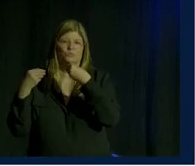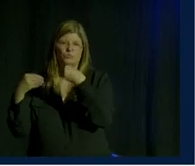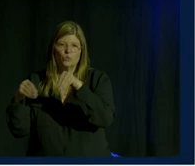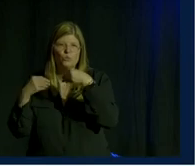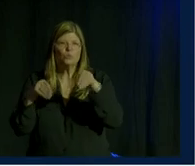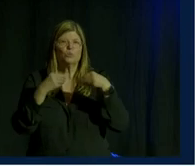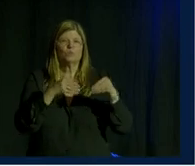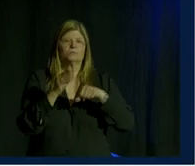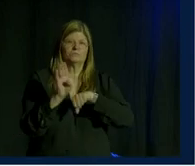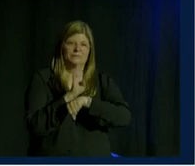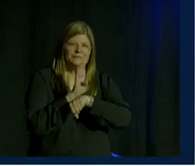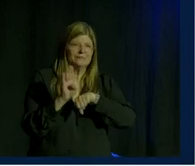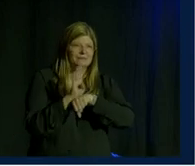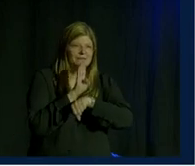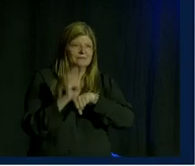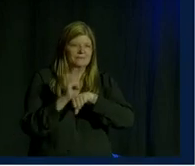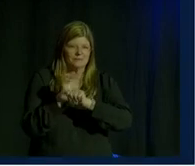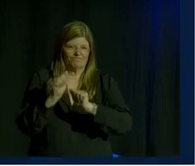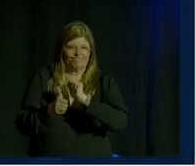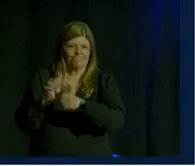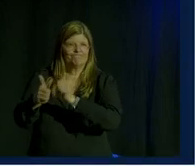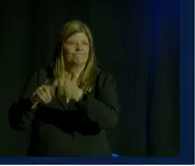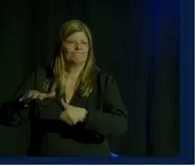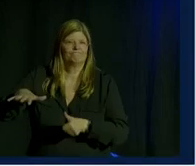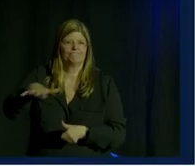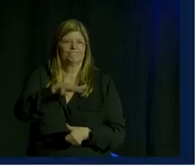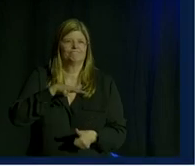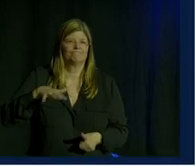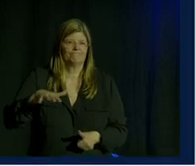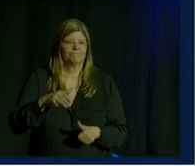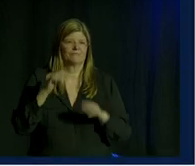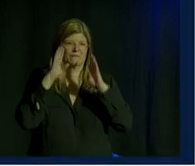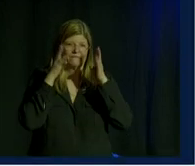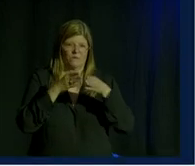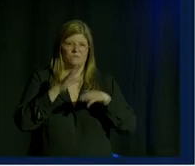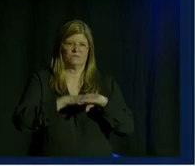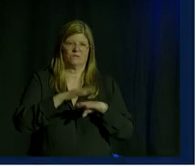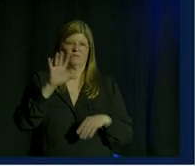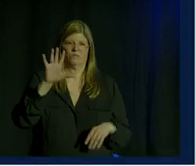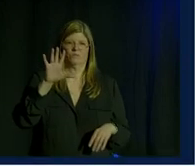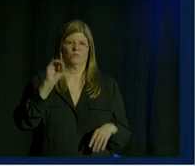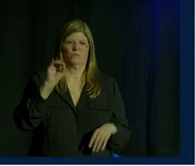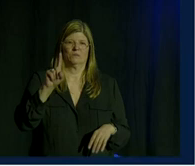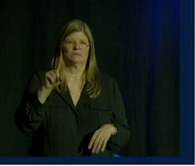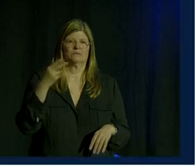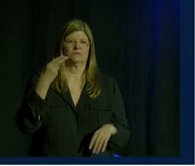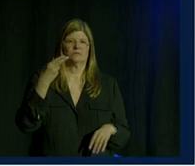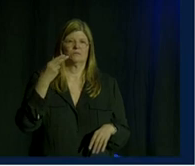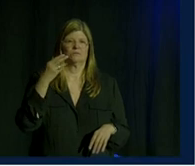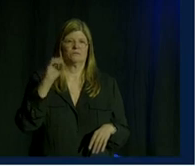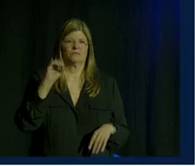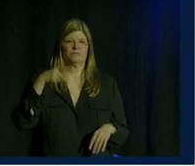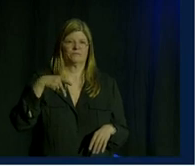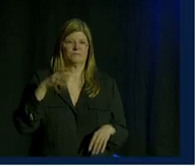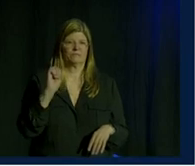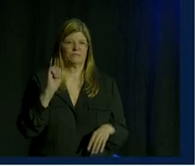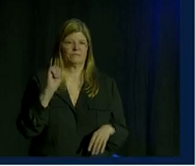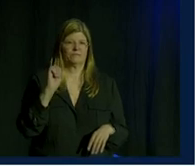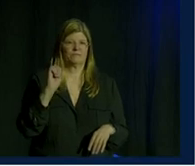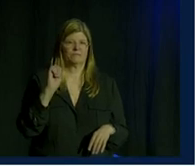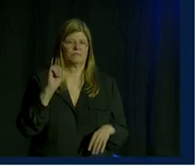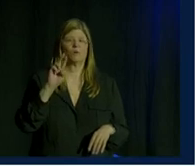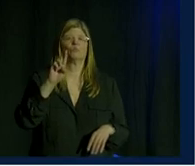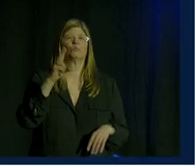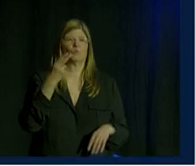spring. Next, we have 501 Rhode Island Avenue Northeast, also known as Engine 12. It is an active working